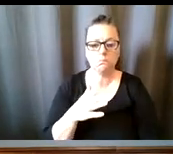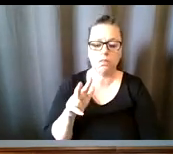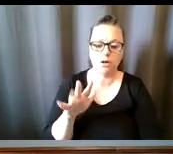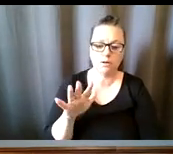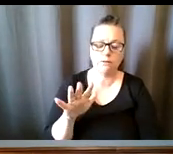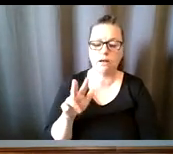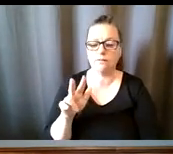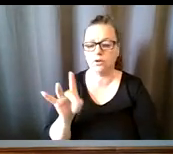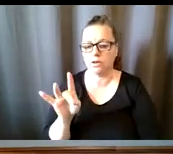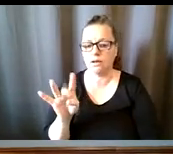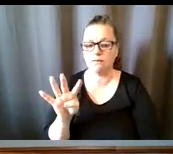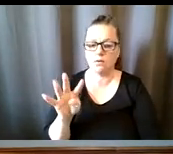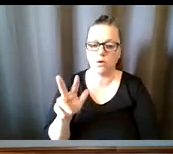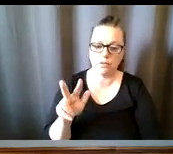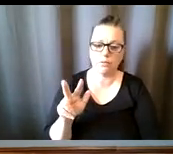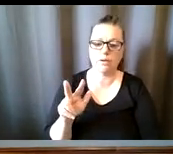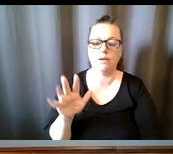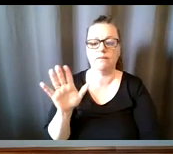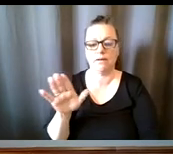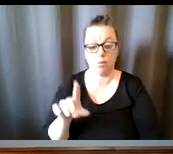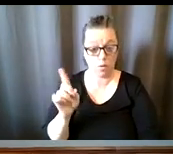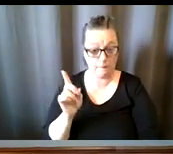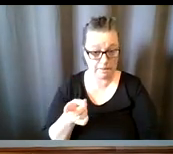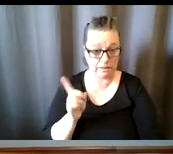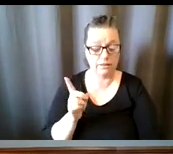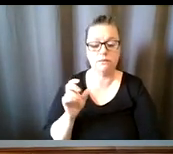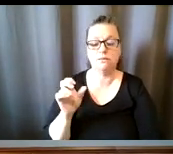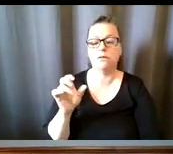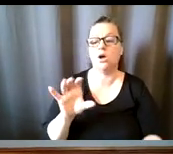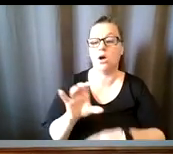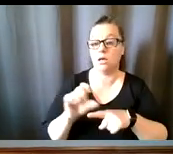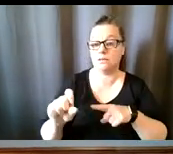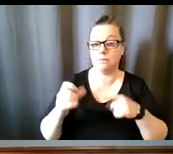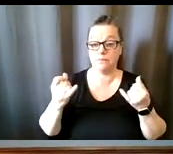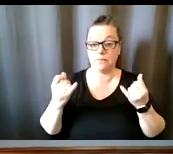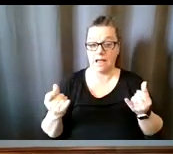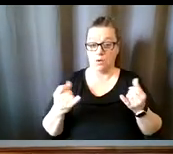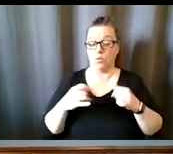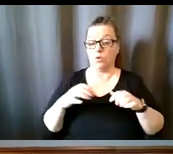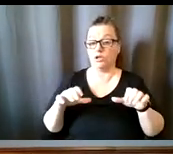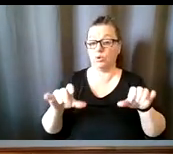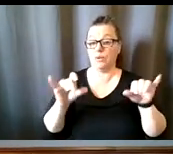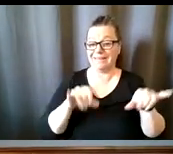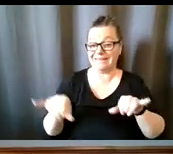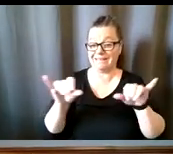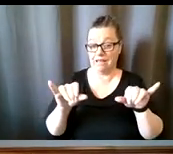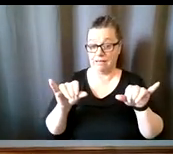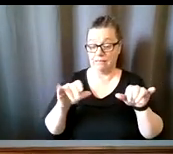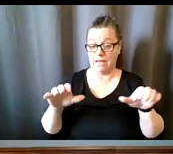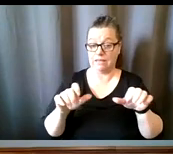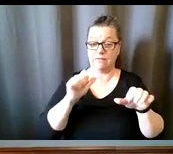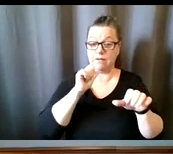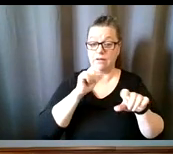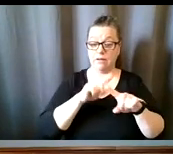38, 43, fantastic. 1 minute, awesome. All right, we're gonna do the same activity, but this time we're not going to